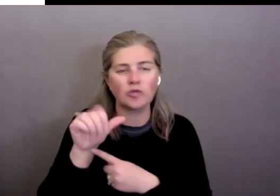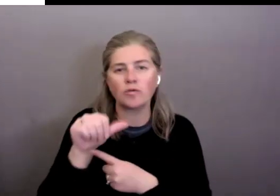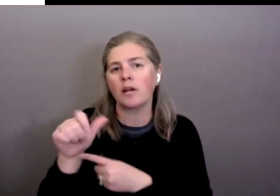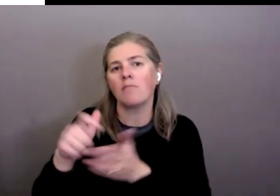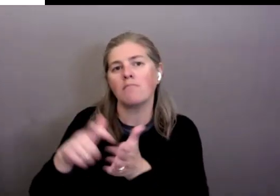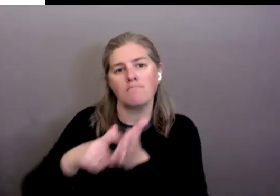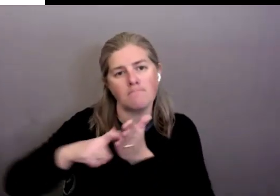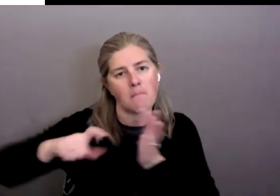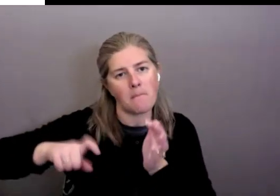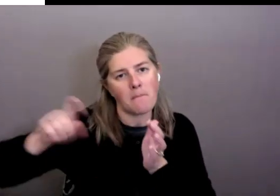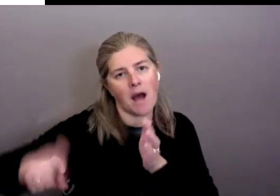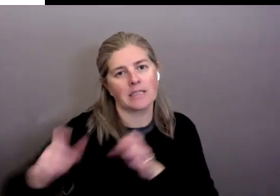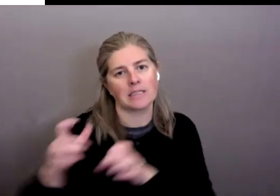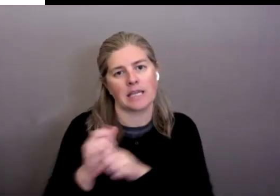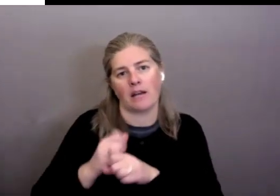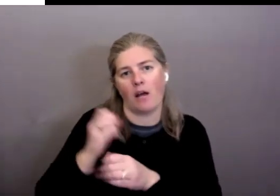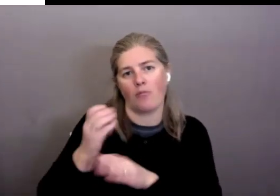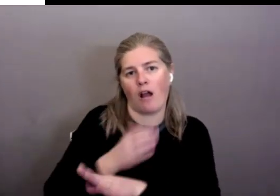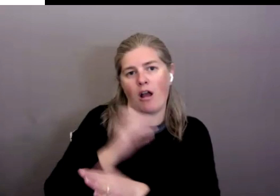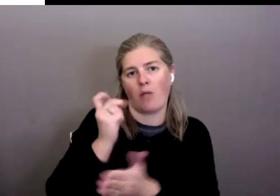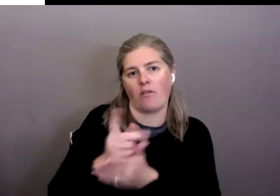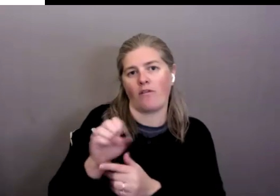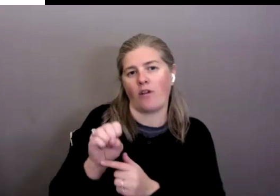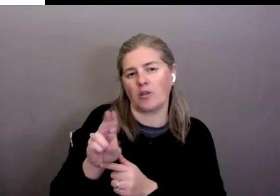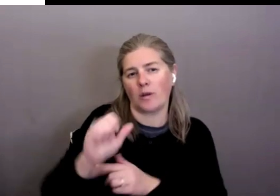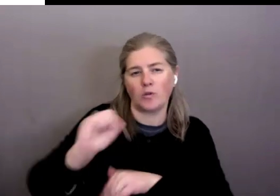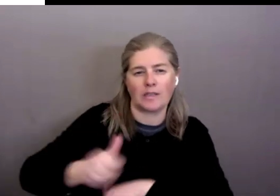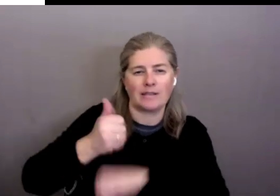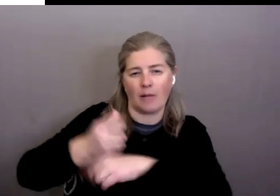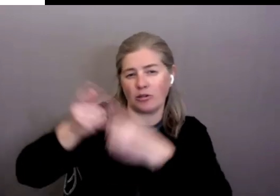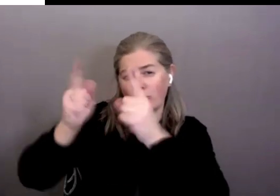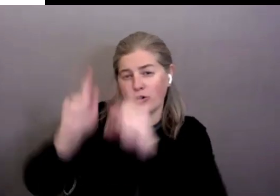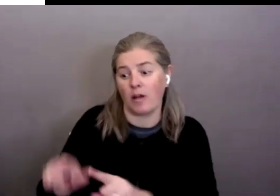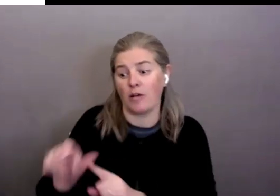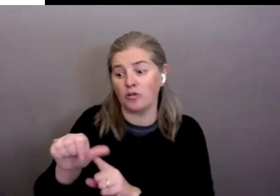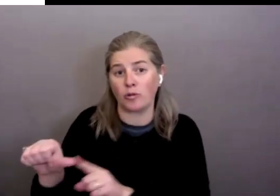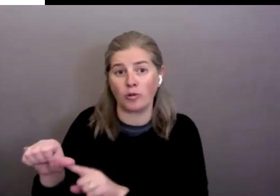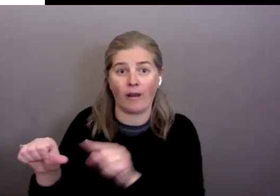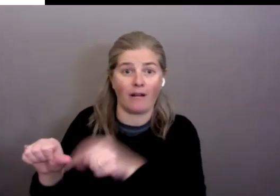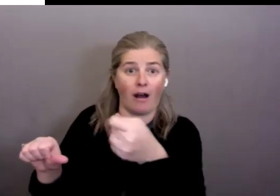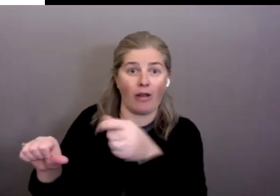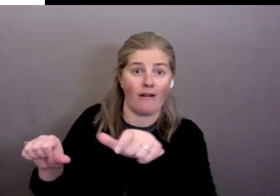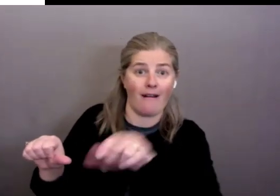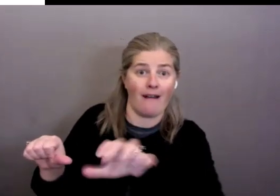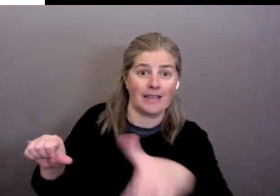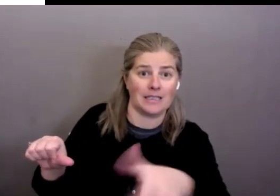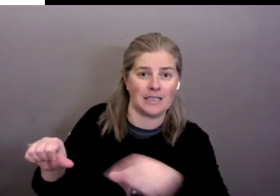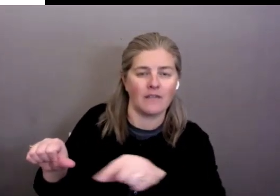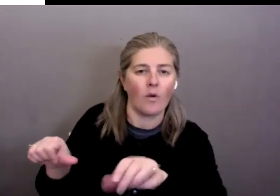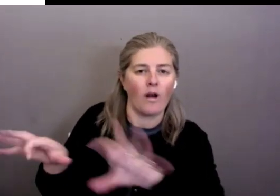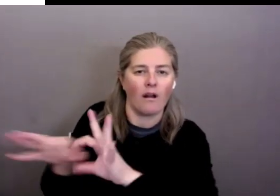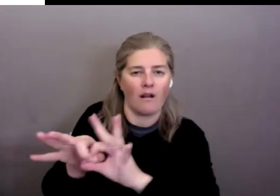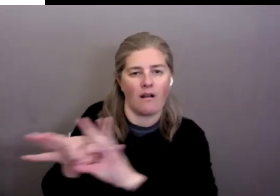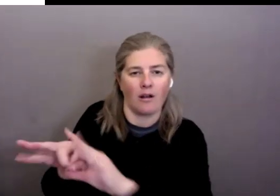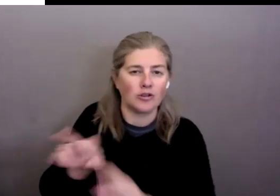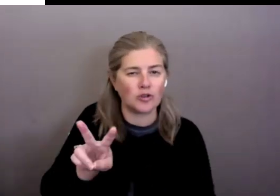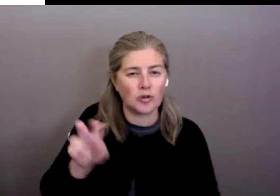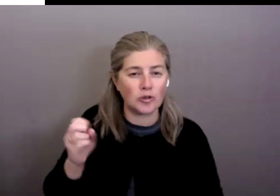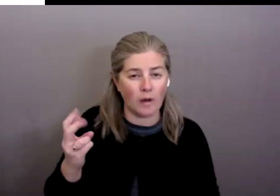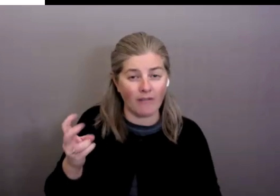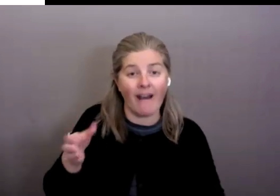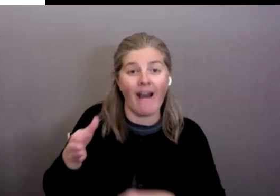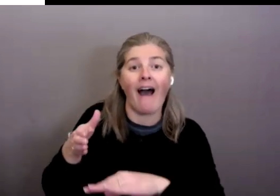from the SUA to establish agreements between a AAA and another entity or type of entity for Section 212 agreements. After